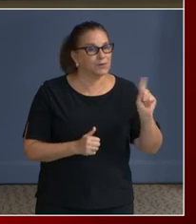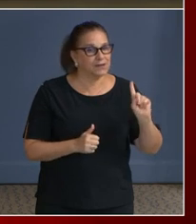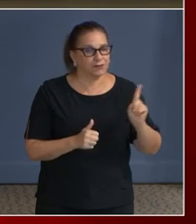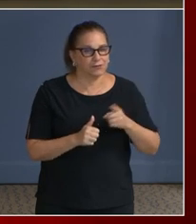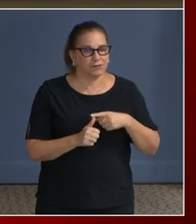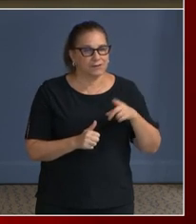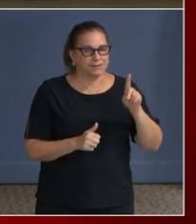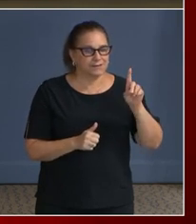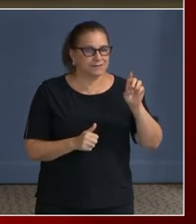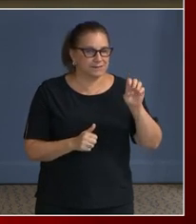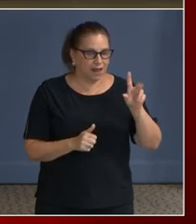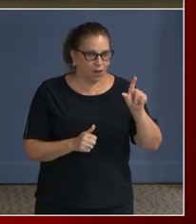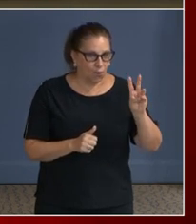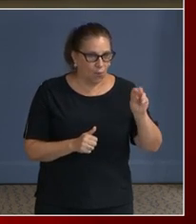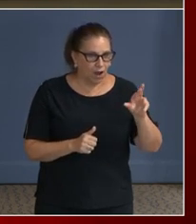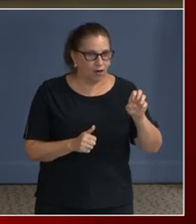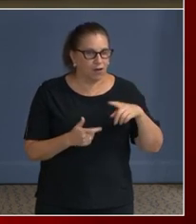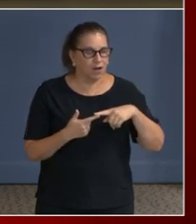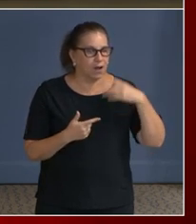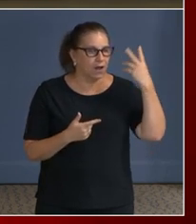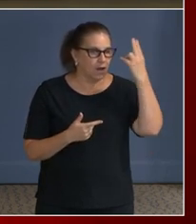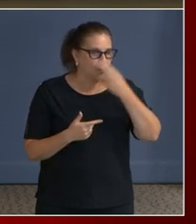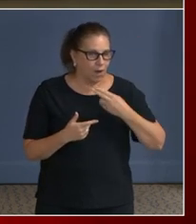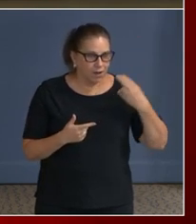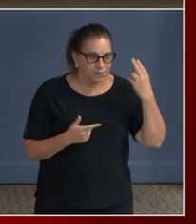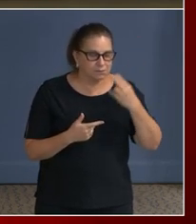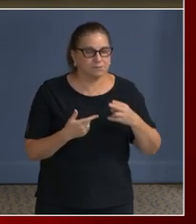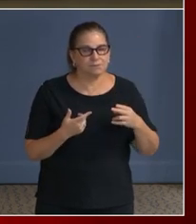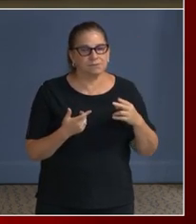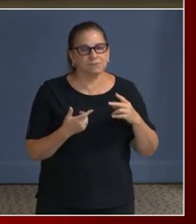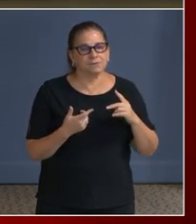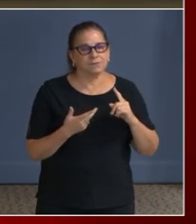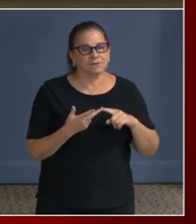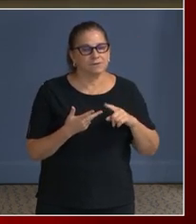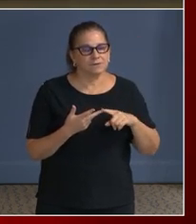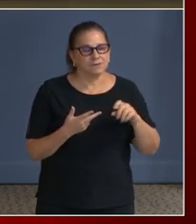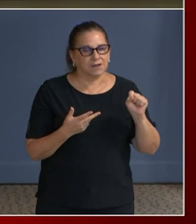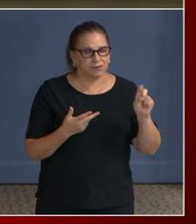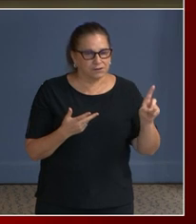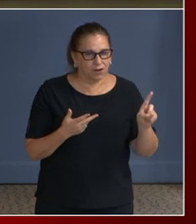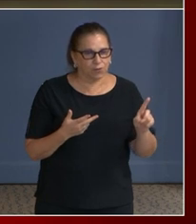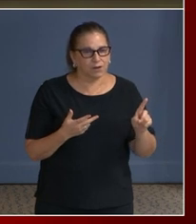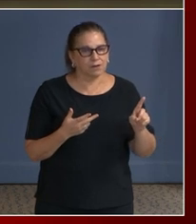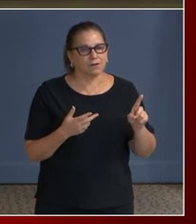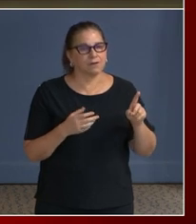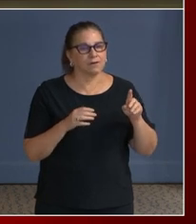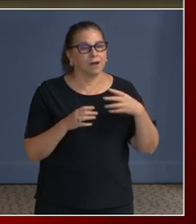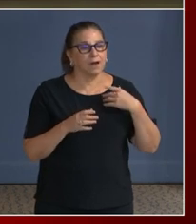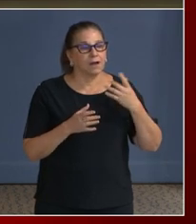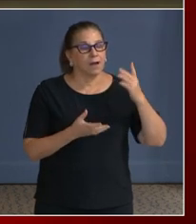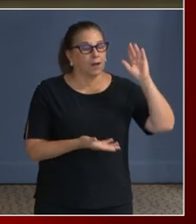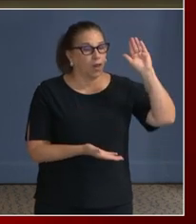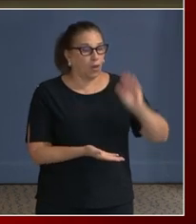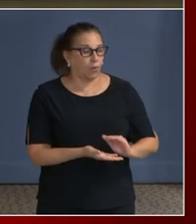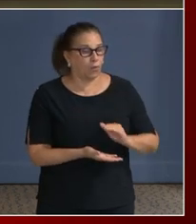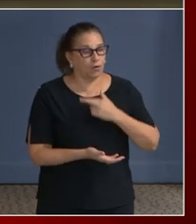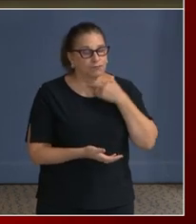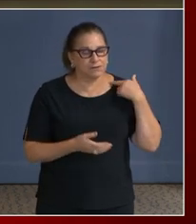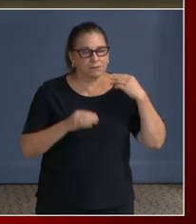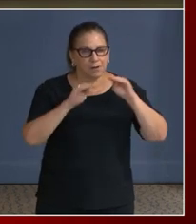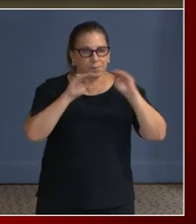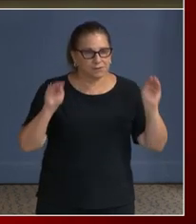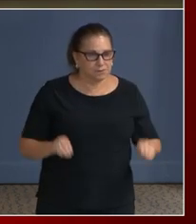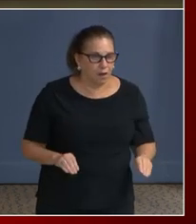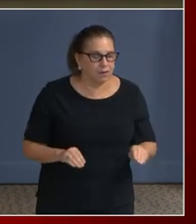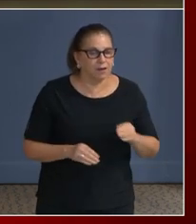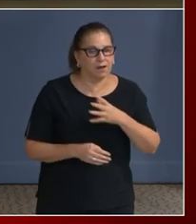Dakota. States that were removed include Montana and New Mexico. Residents and visitors can find a